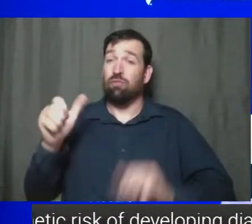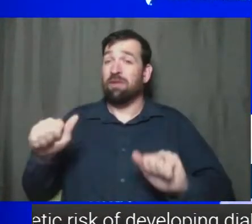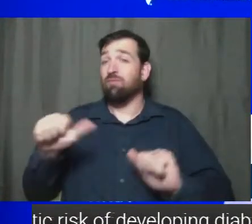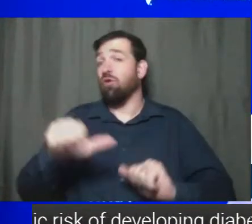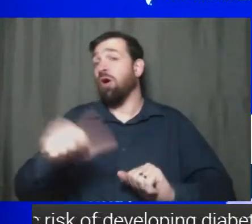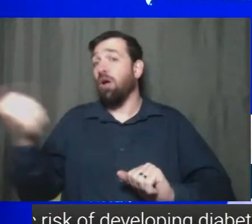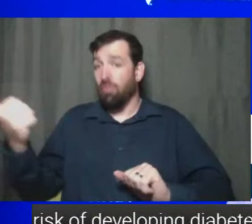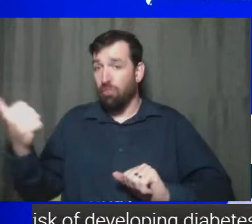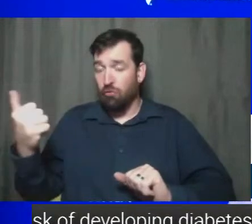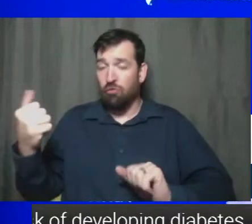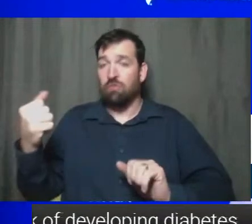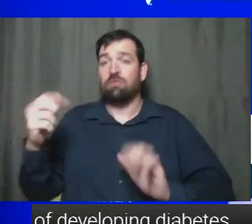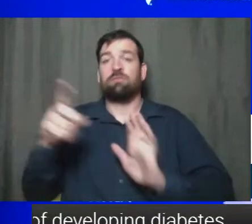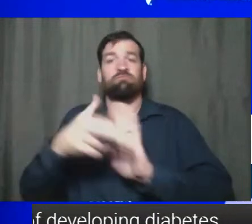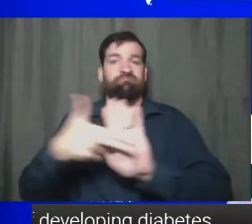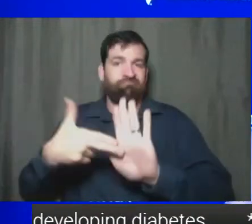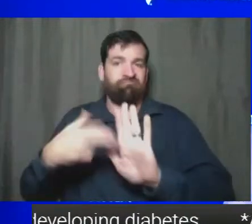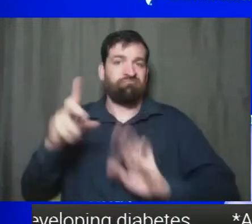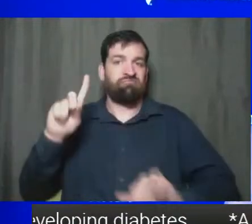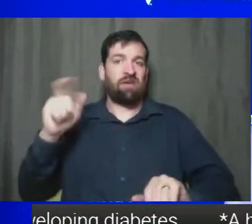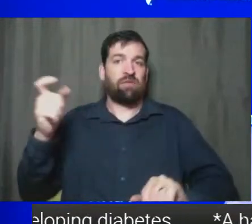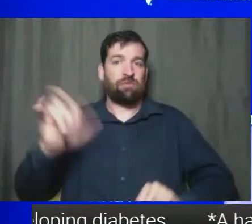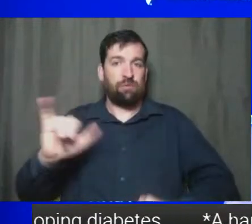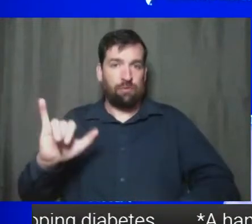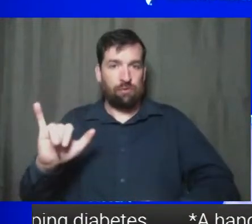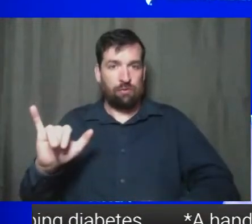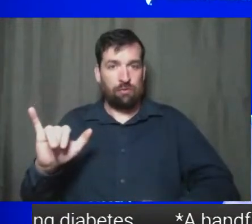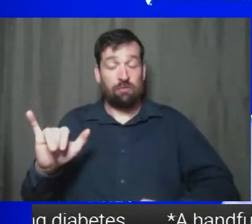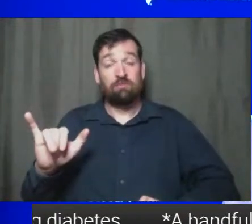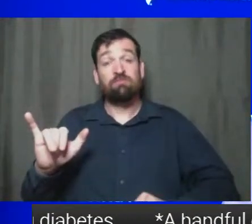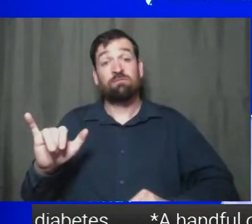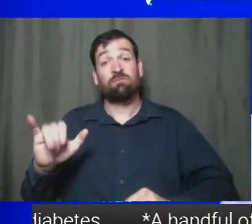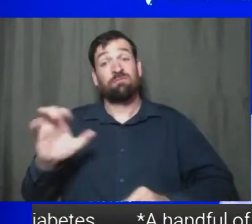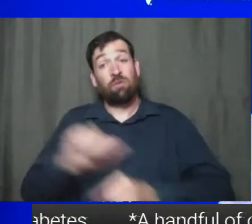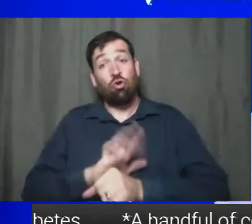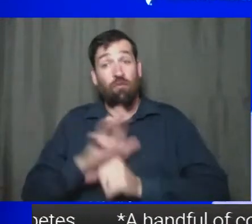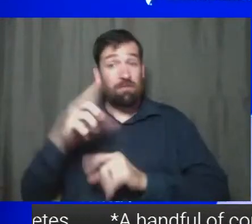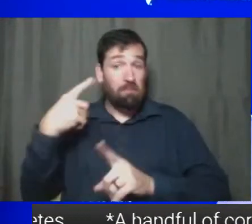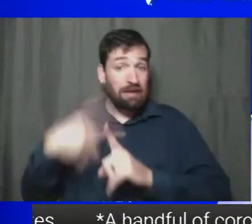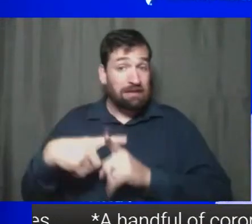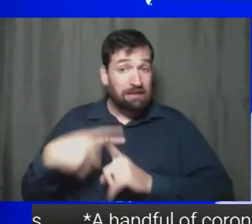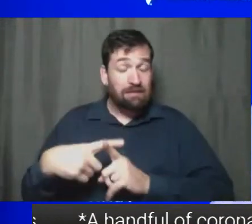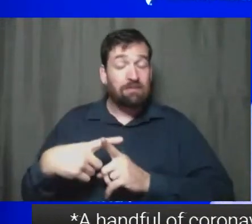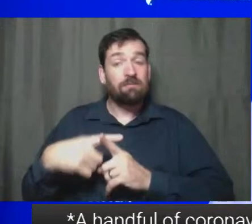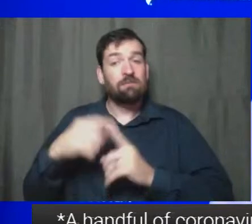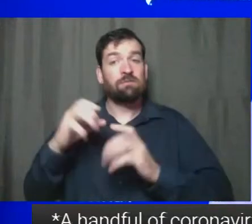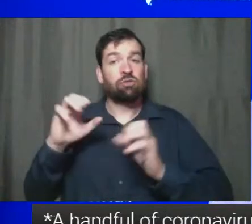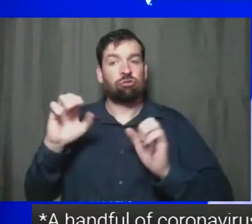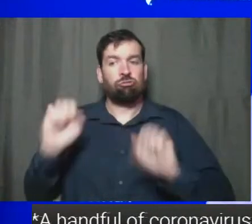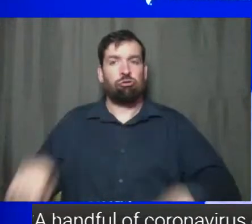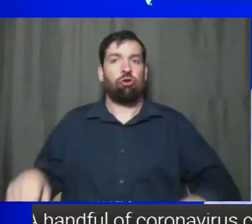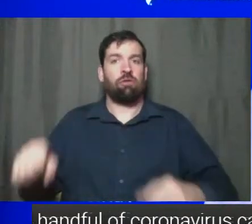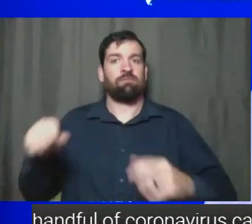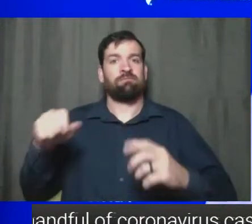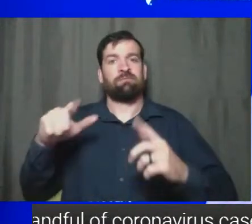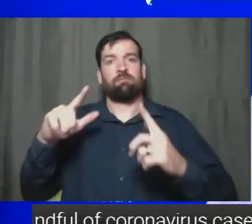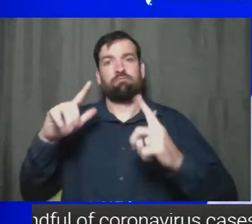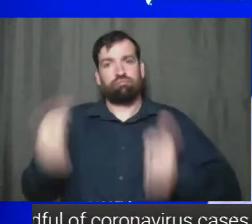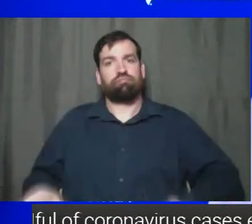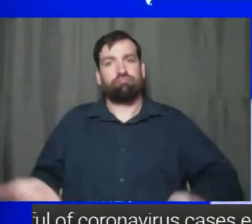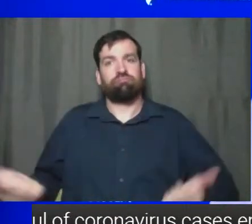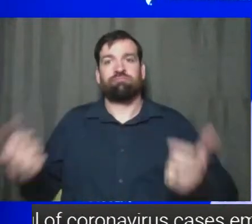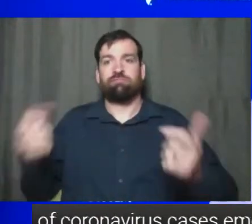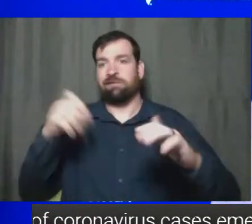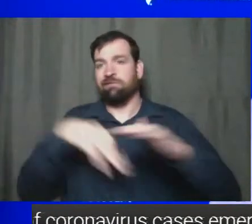comorbidities, obviously a positive test could push some of those comorbidities to that point where they need to be hospitalized.